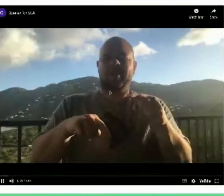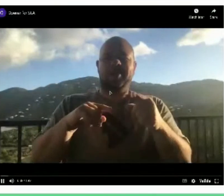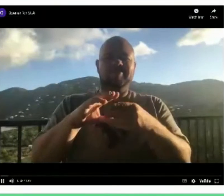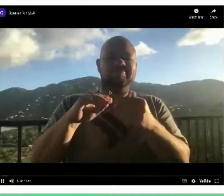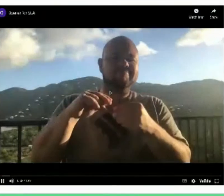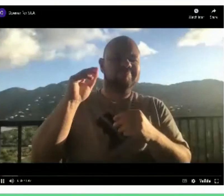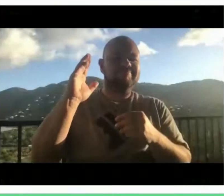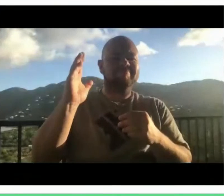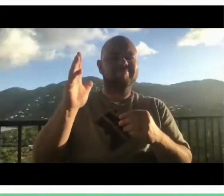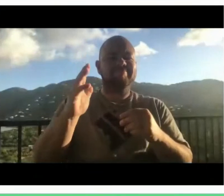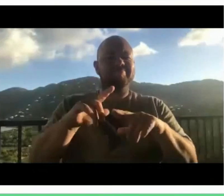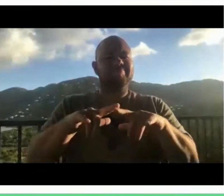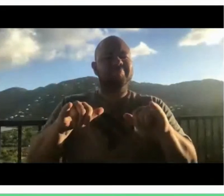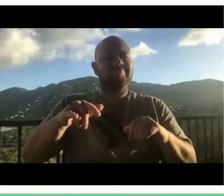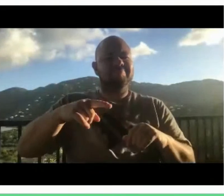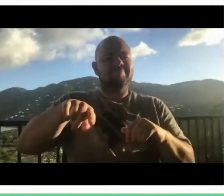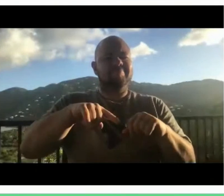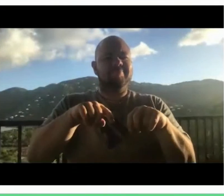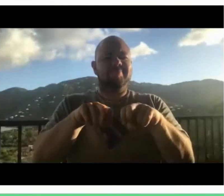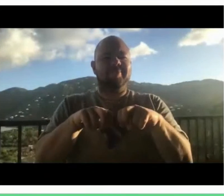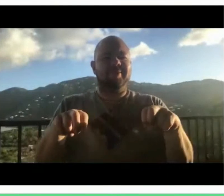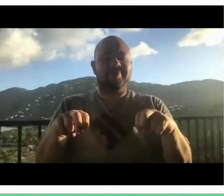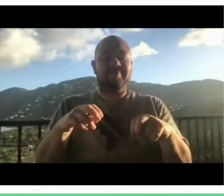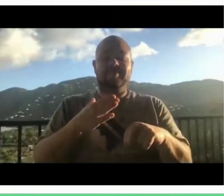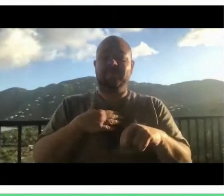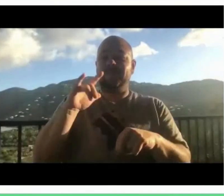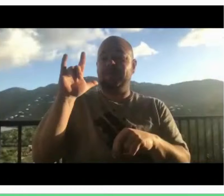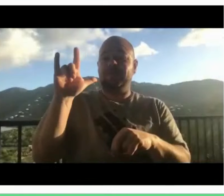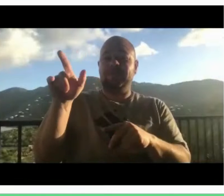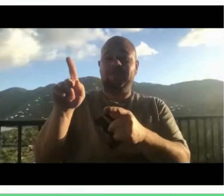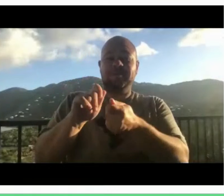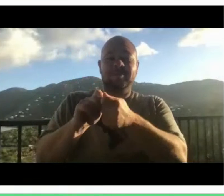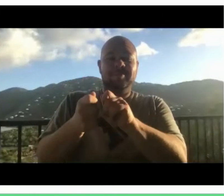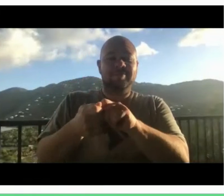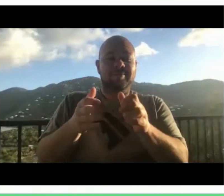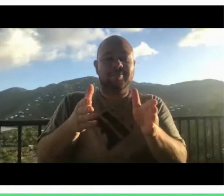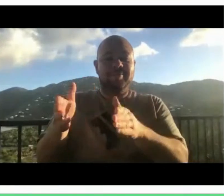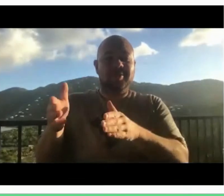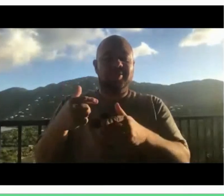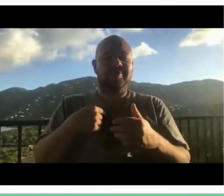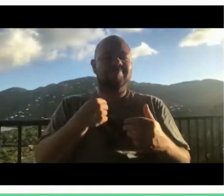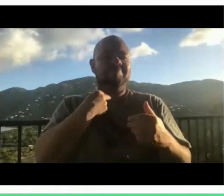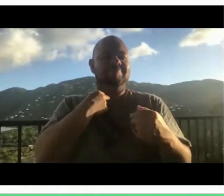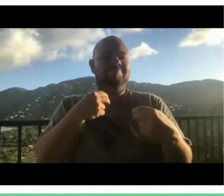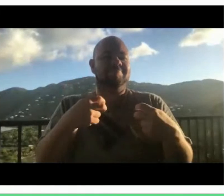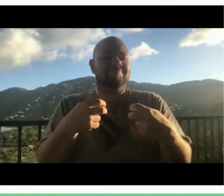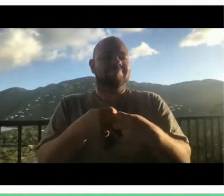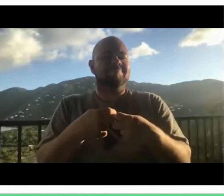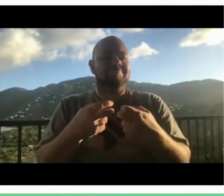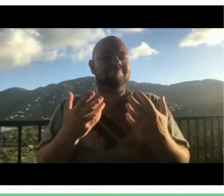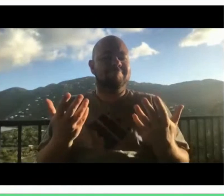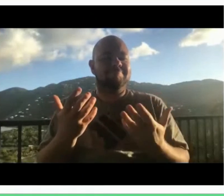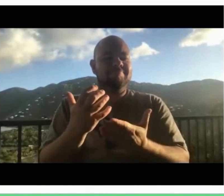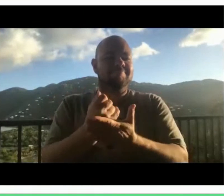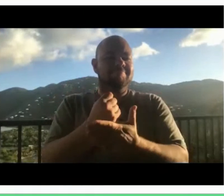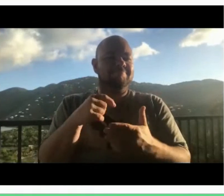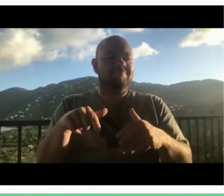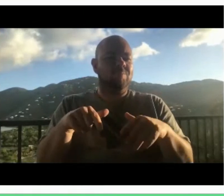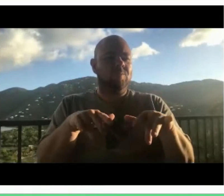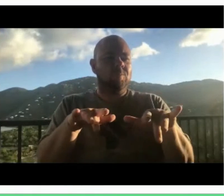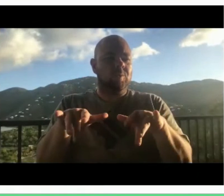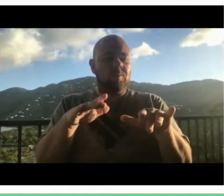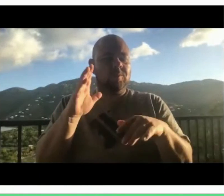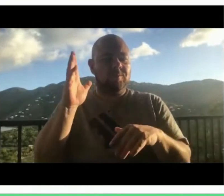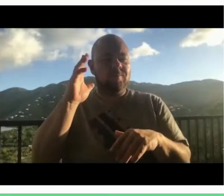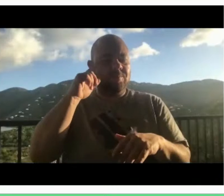Hello. Very sorry I couldn't be there with the panel today. Unfortunately, I had a flight delay